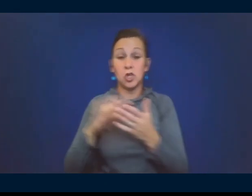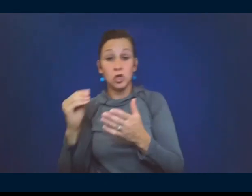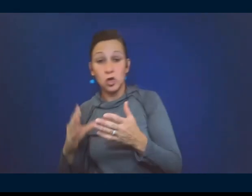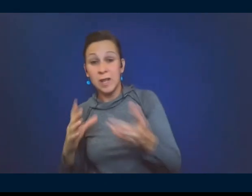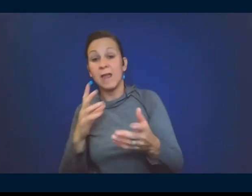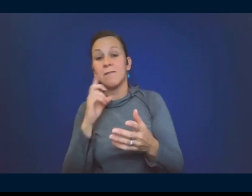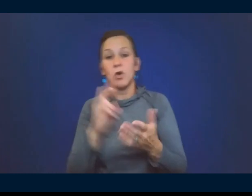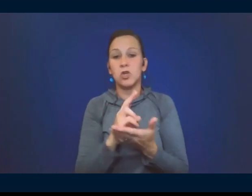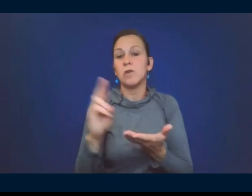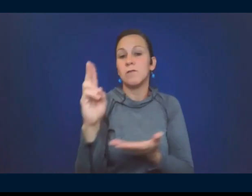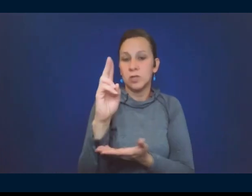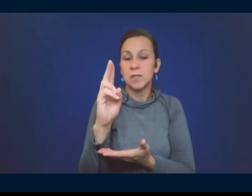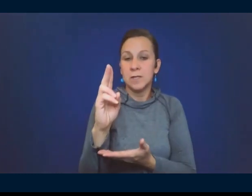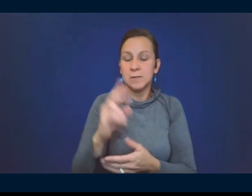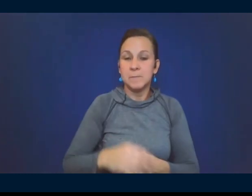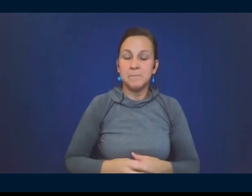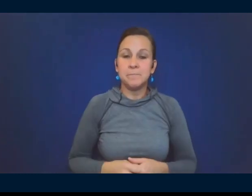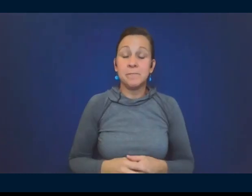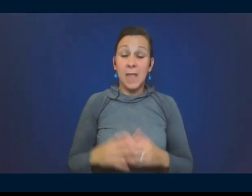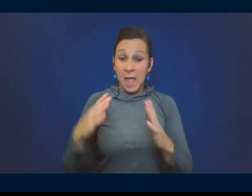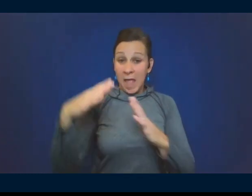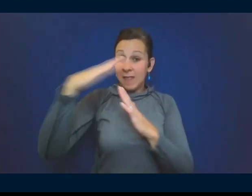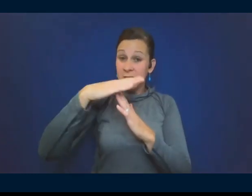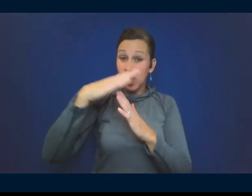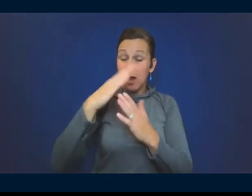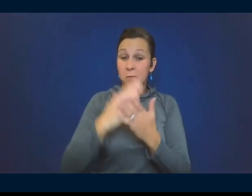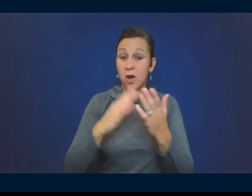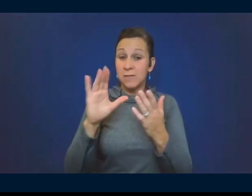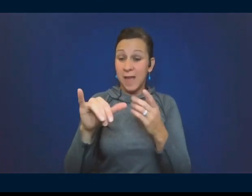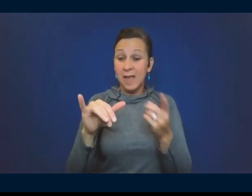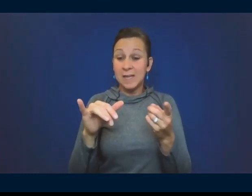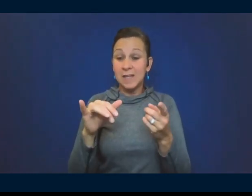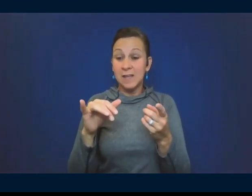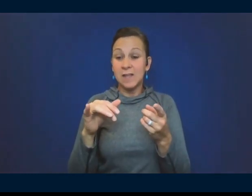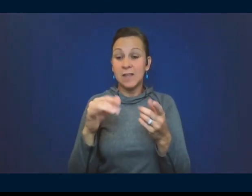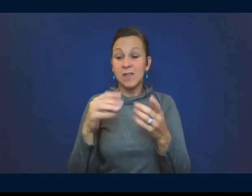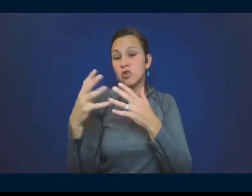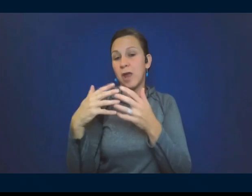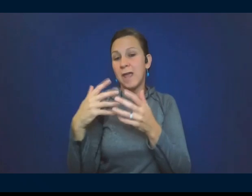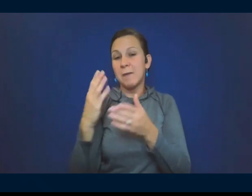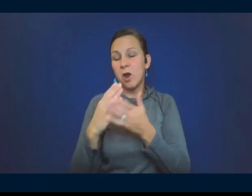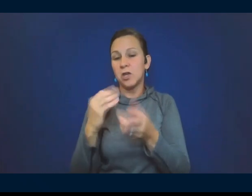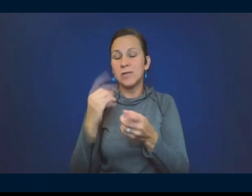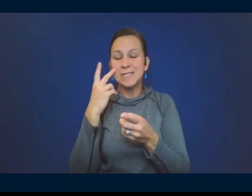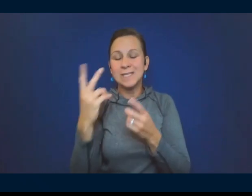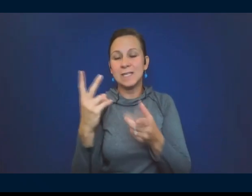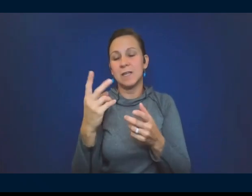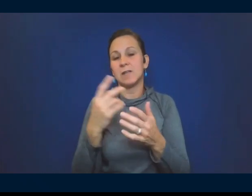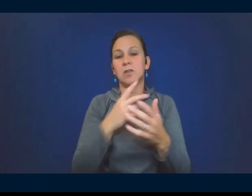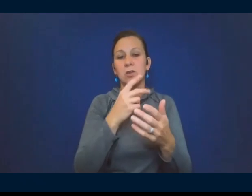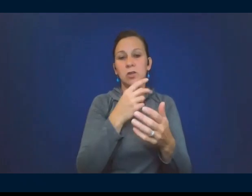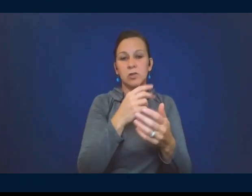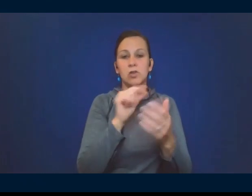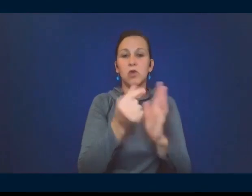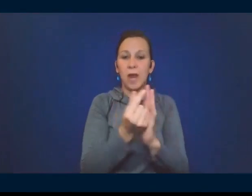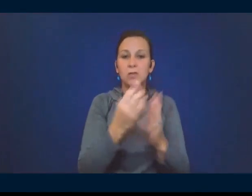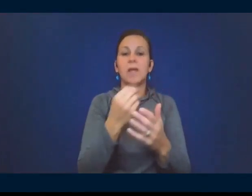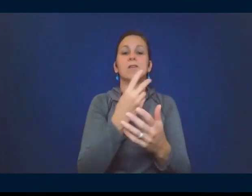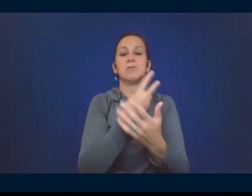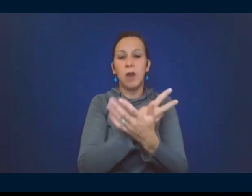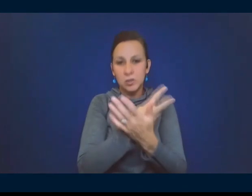universities. And then at the top end of that, more towards the gray side, is where SMART comes in with the undergraduate and graduate degrees.